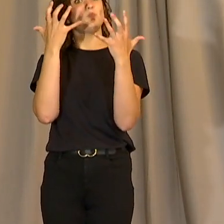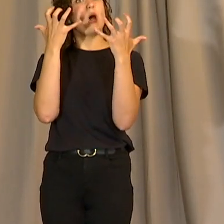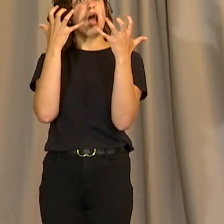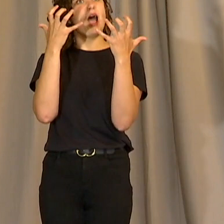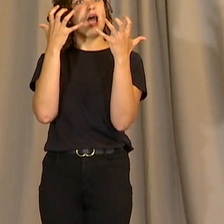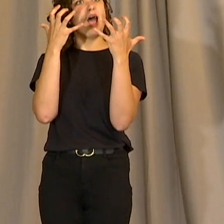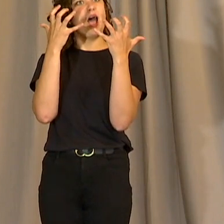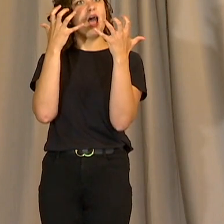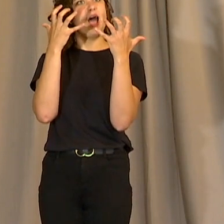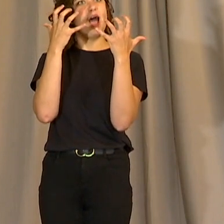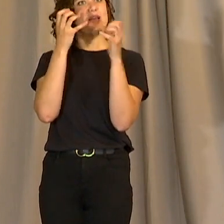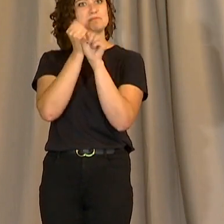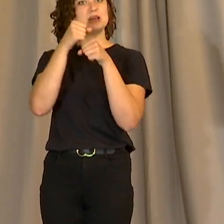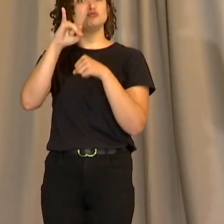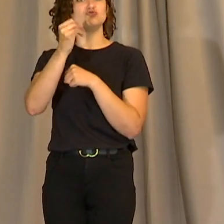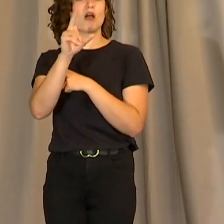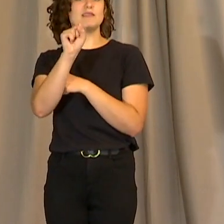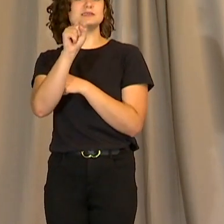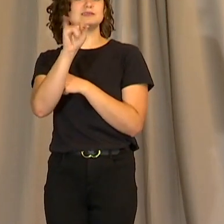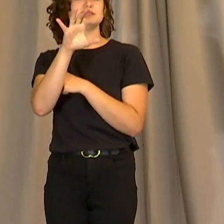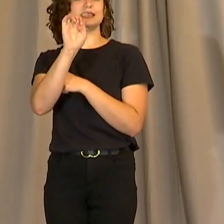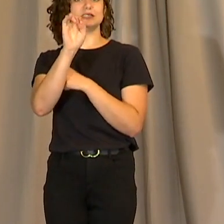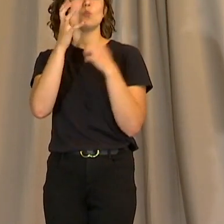parents are the key.